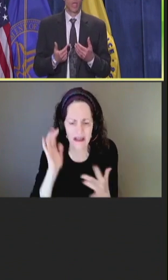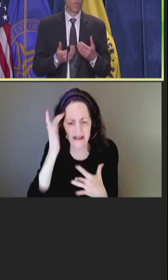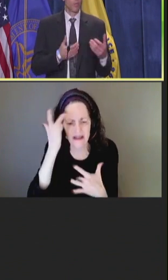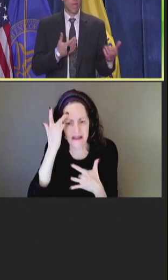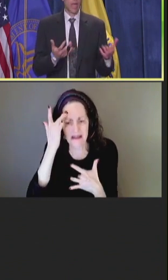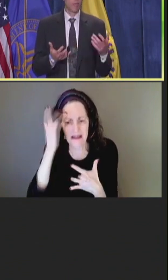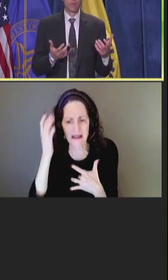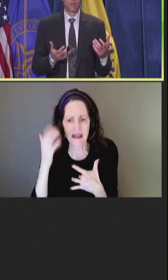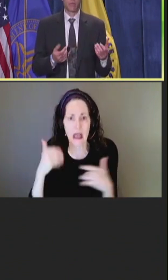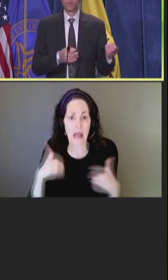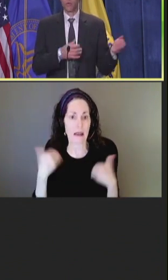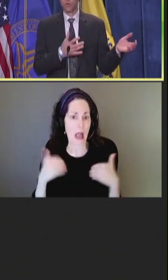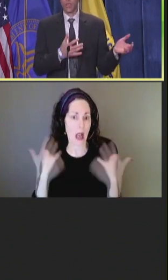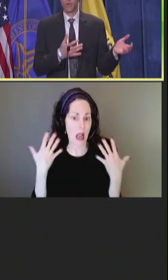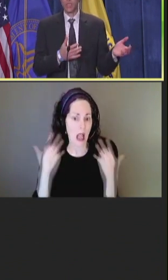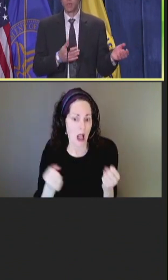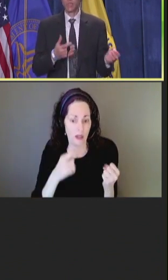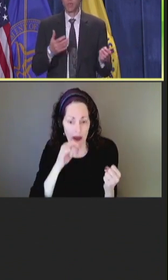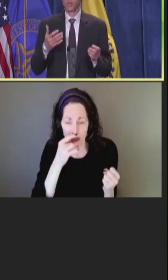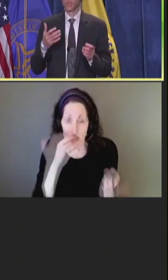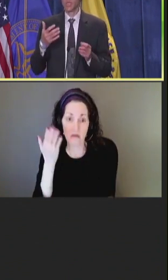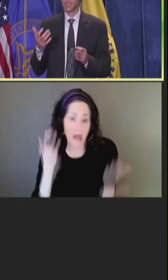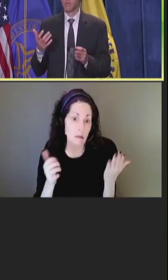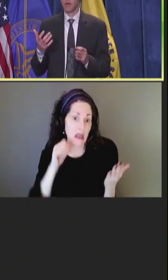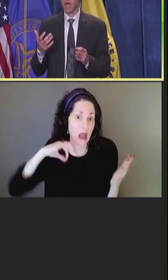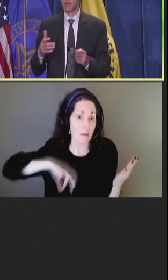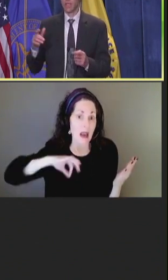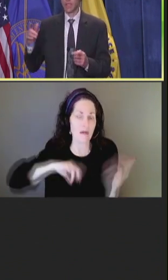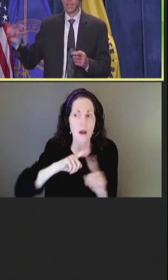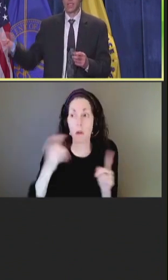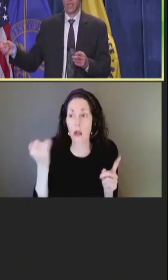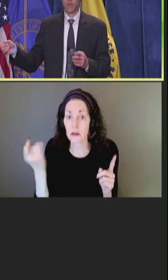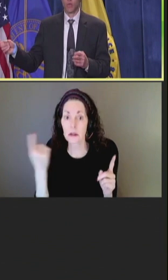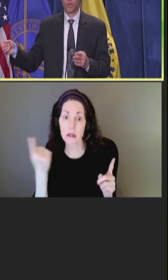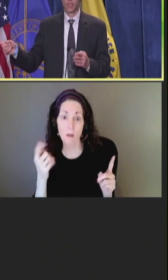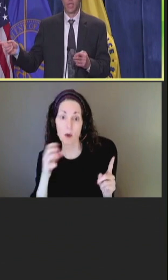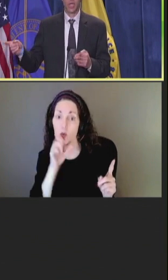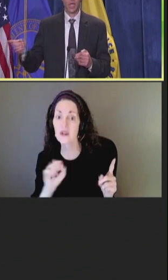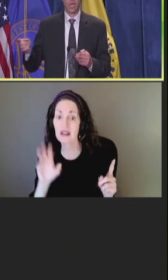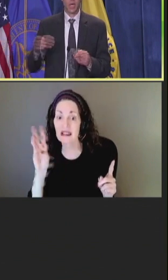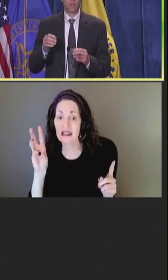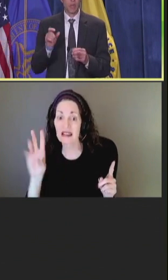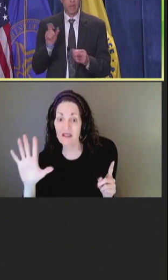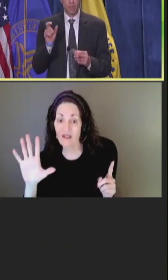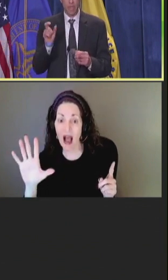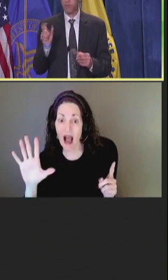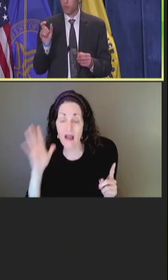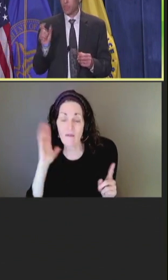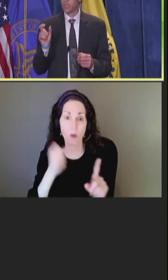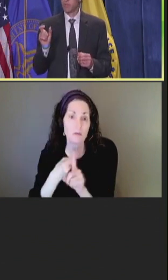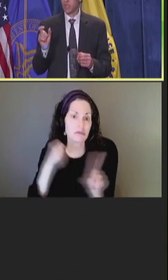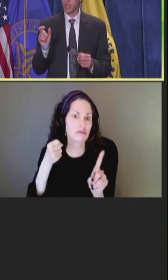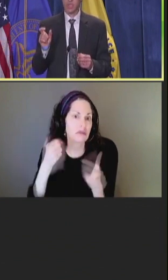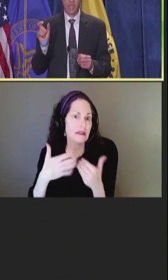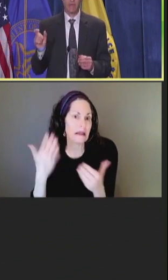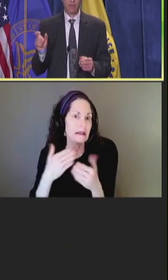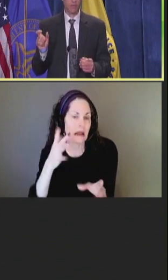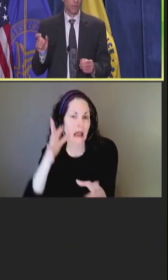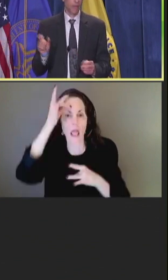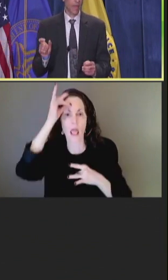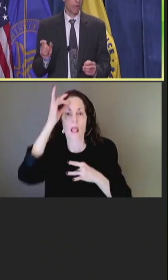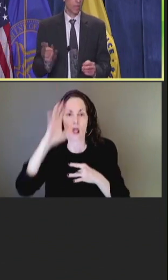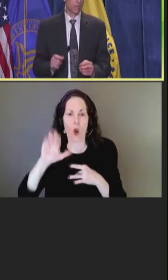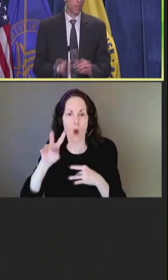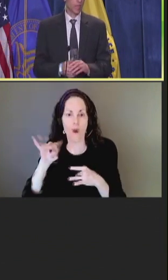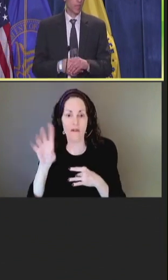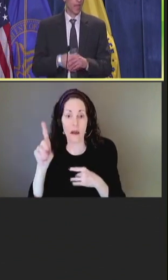20-year-old may not benefit from a 4-fold increase, but someone who's 65 and is destined to get COVID, maybe that benefit would be sufficient to save them from a